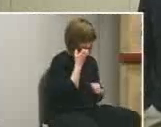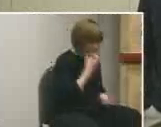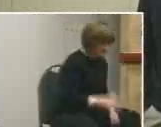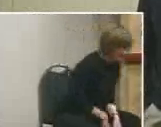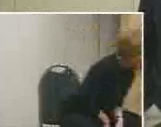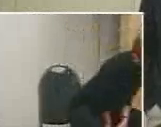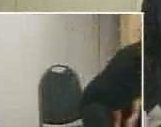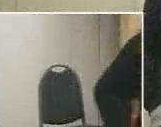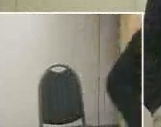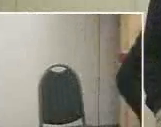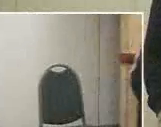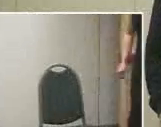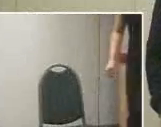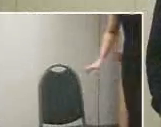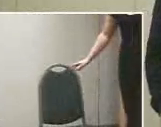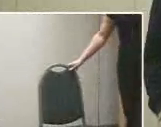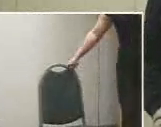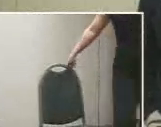It's funny.